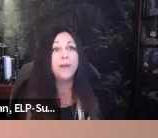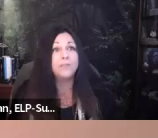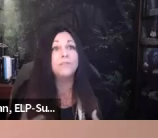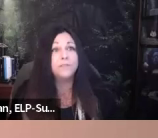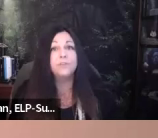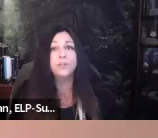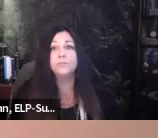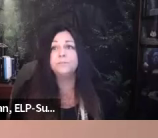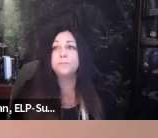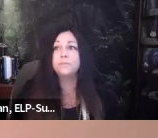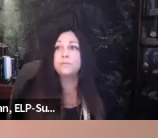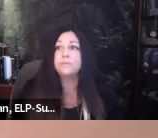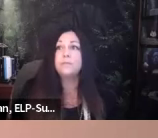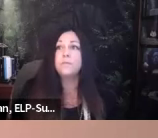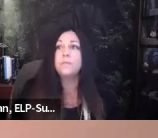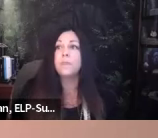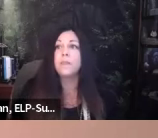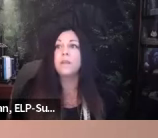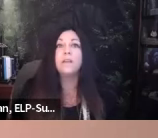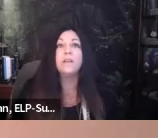conversations about the future.